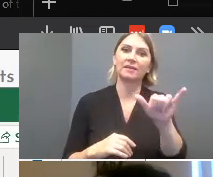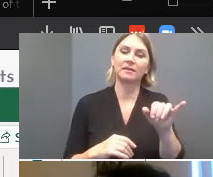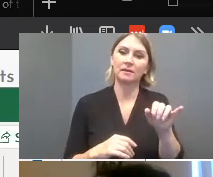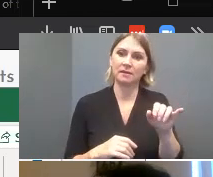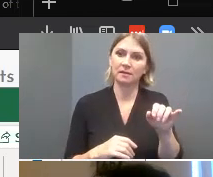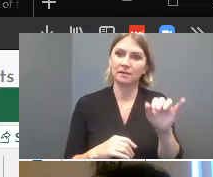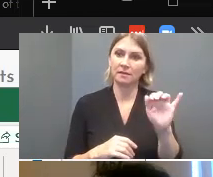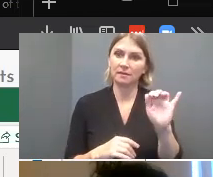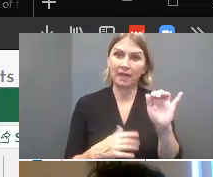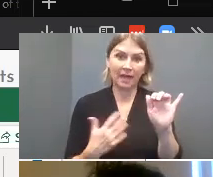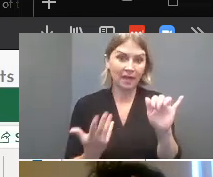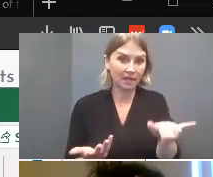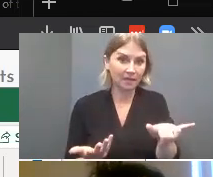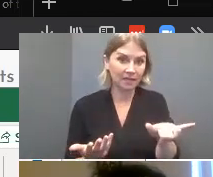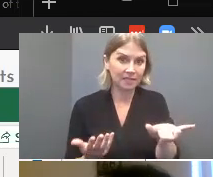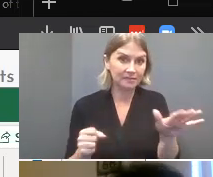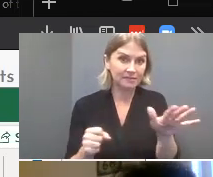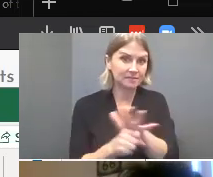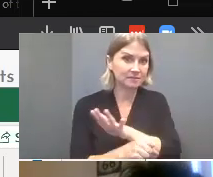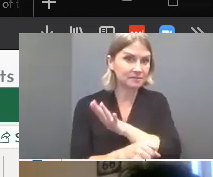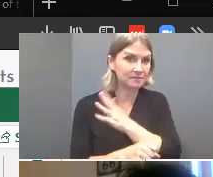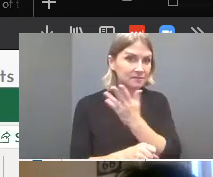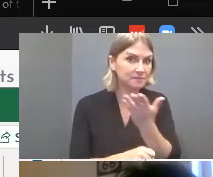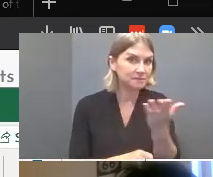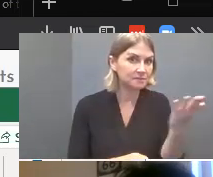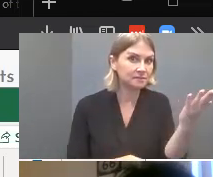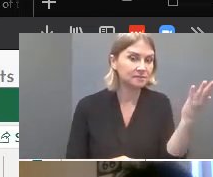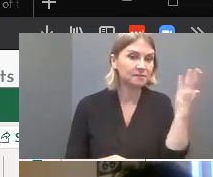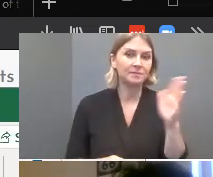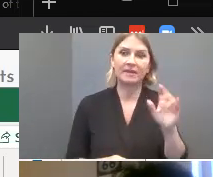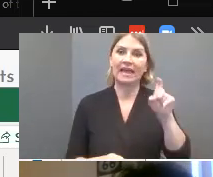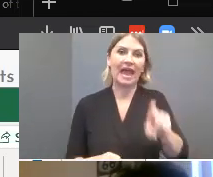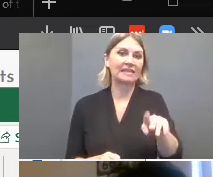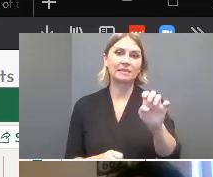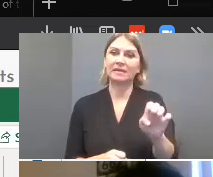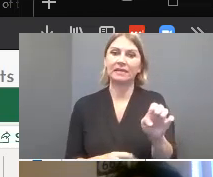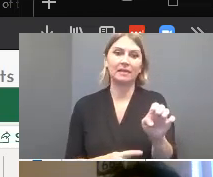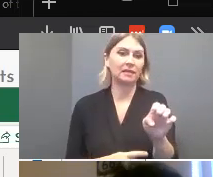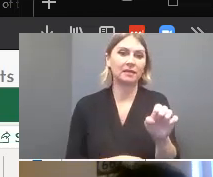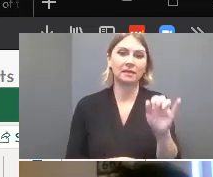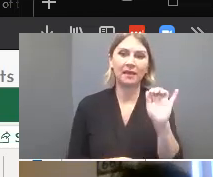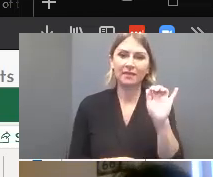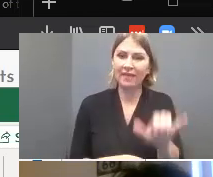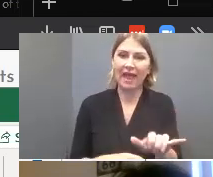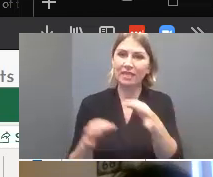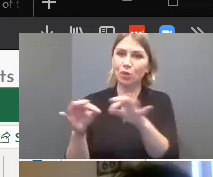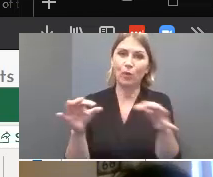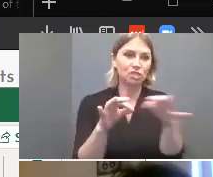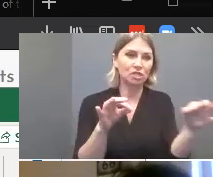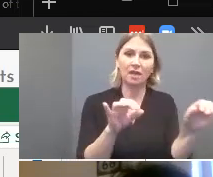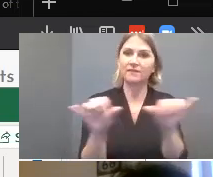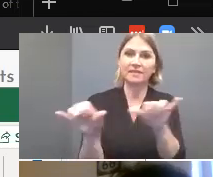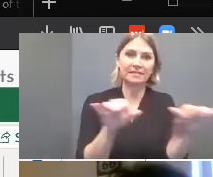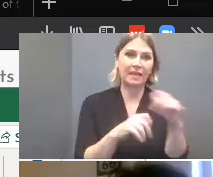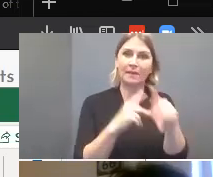this entire set of bounds. But though they have to be the equation of the same type, right? So n squared and